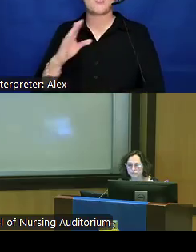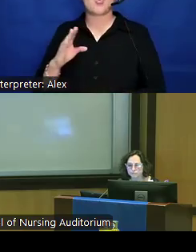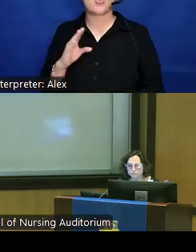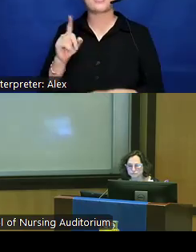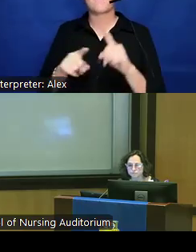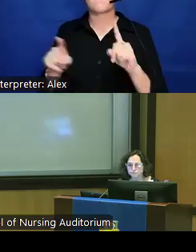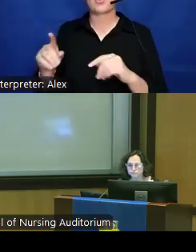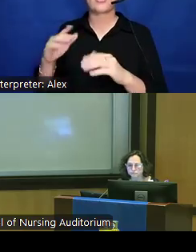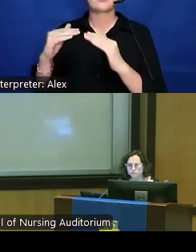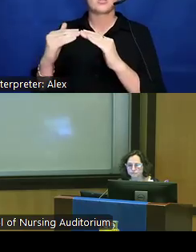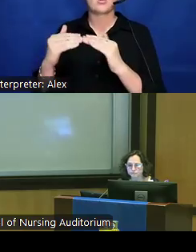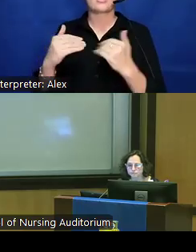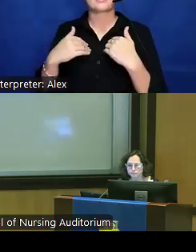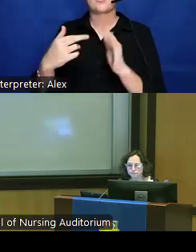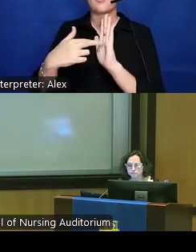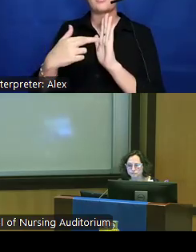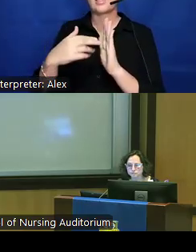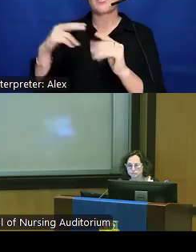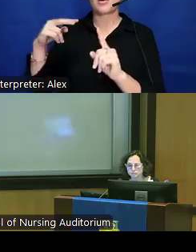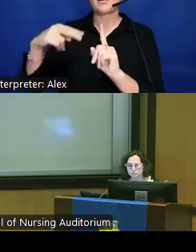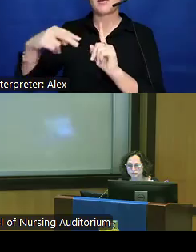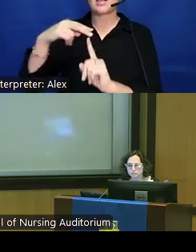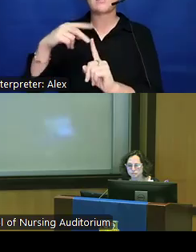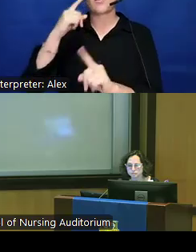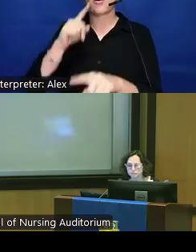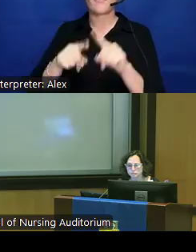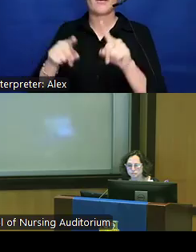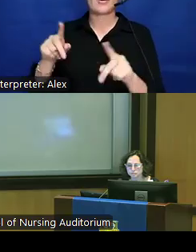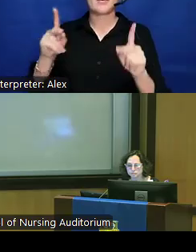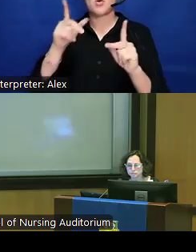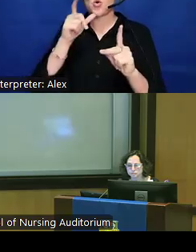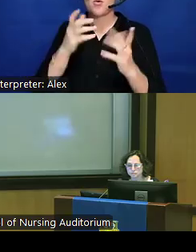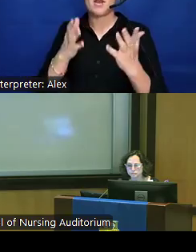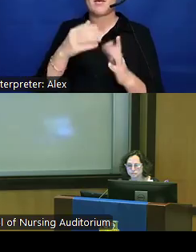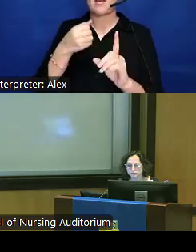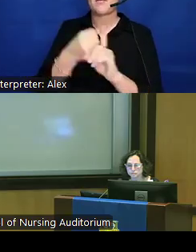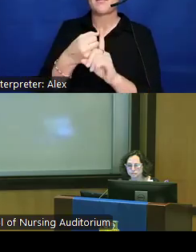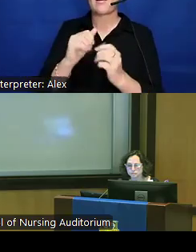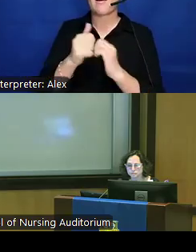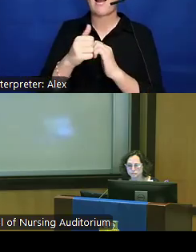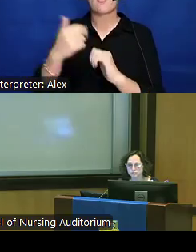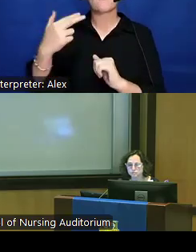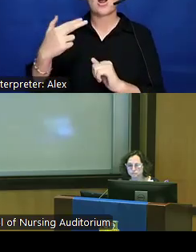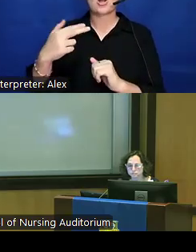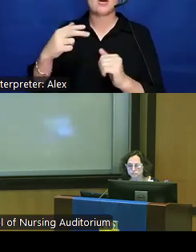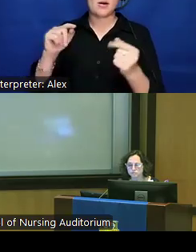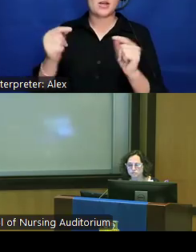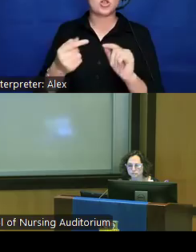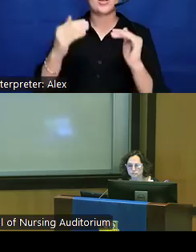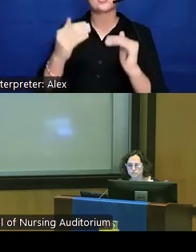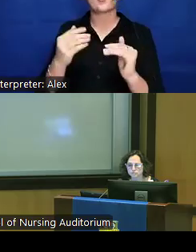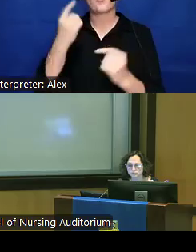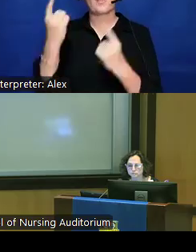perspectives of different people who might be impacted by firearm injury, is thinking really carefully, doing a constituent map. Who are all